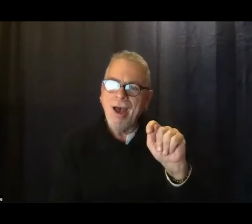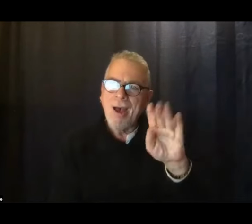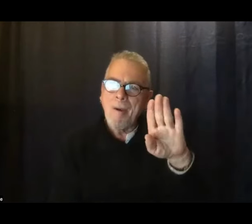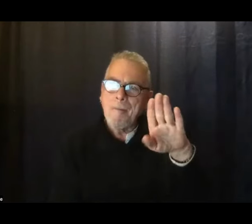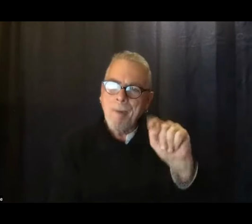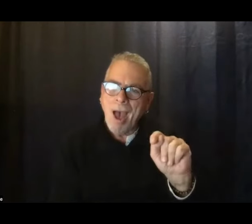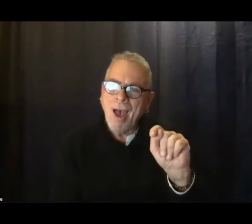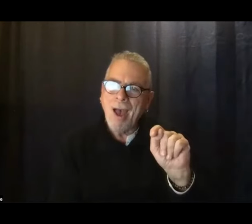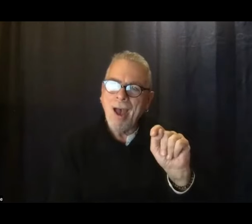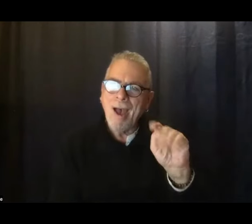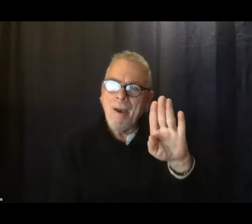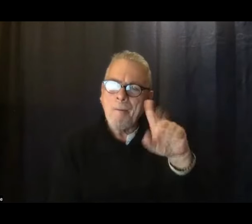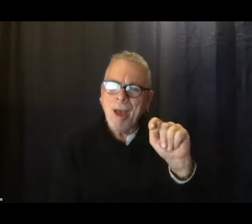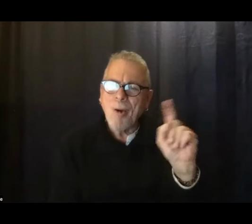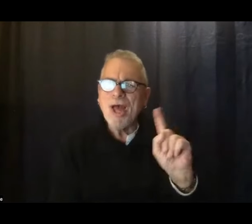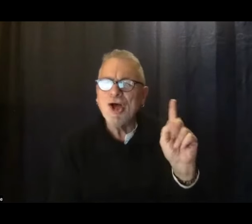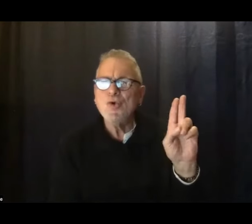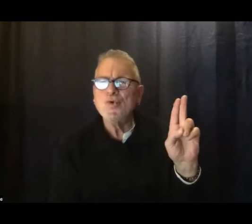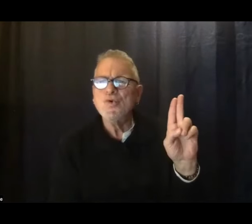there. But